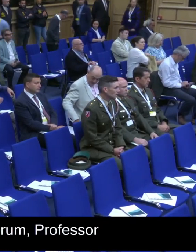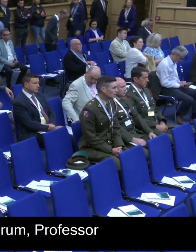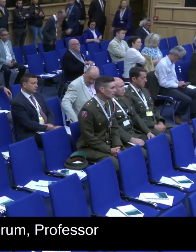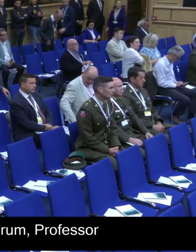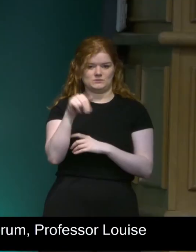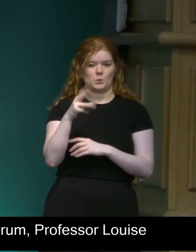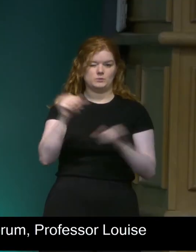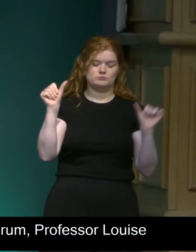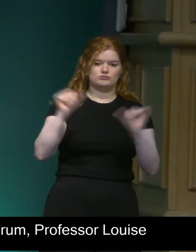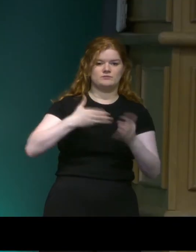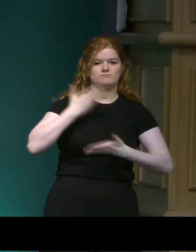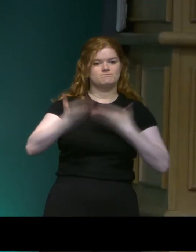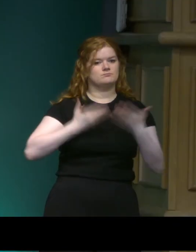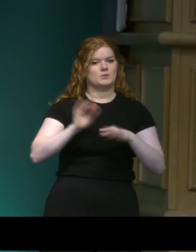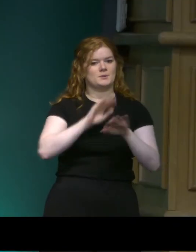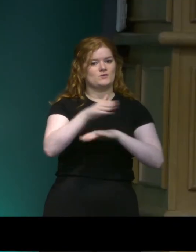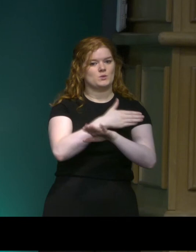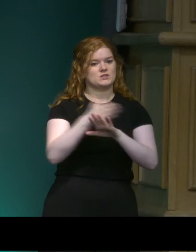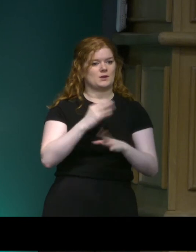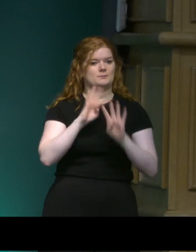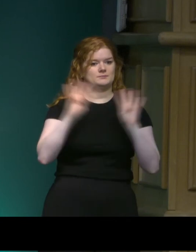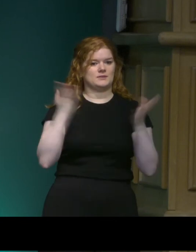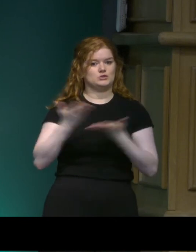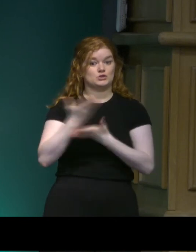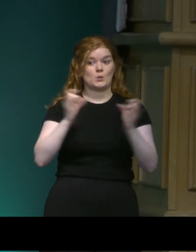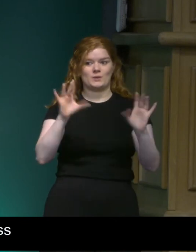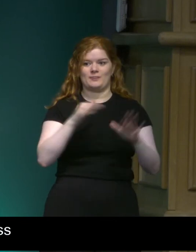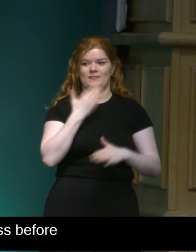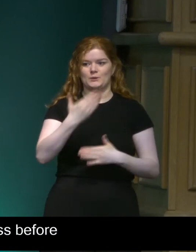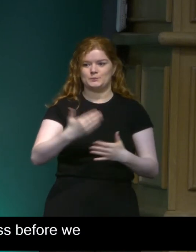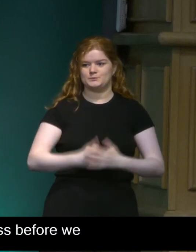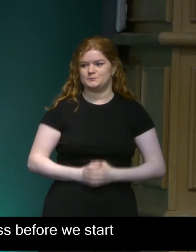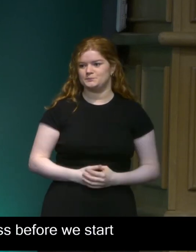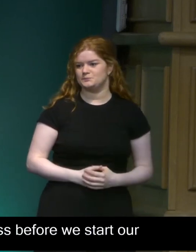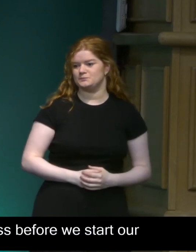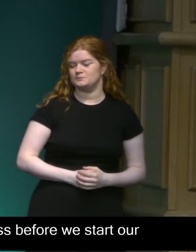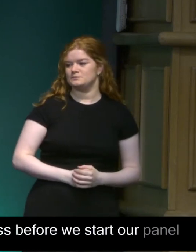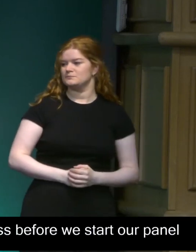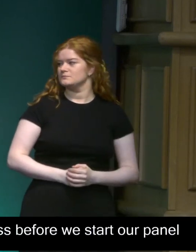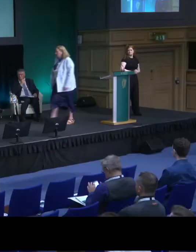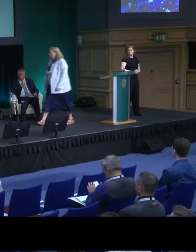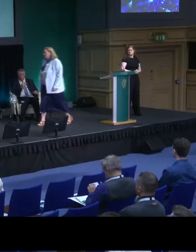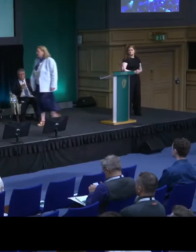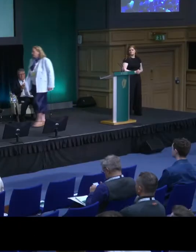who just do a brief address before we start our panel discussion thank you